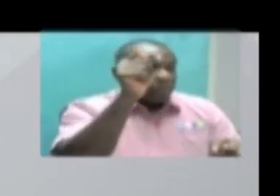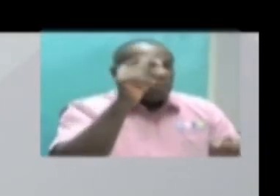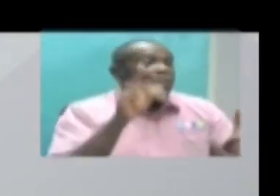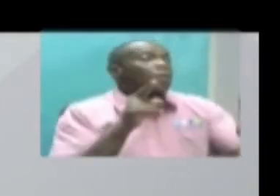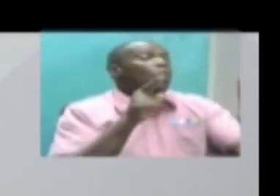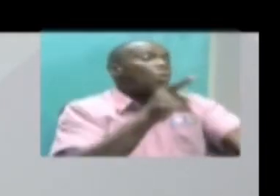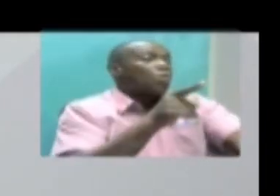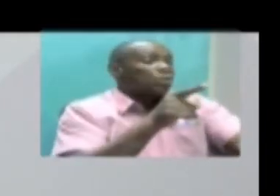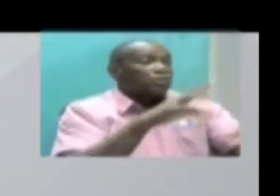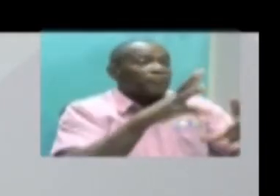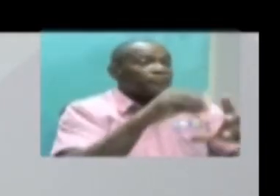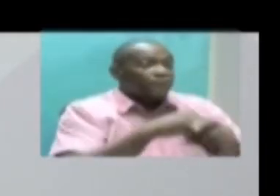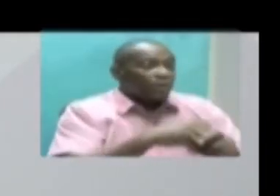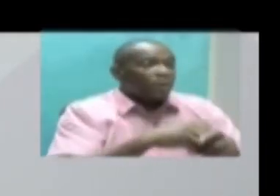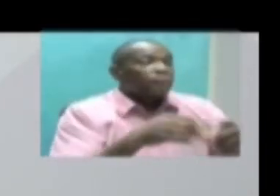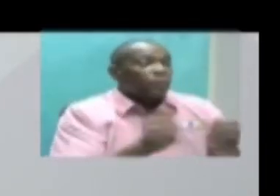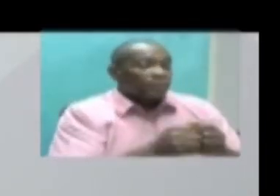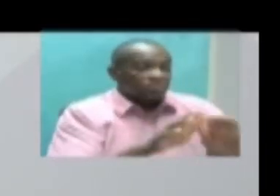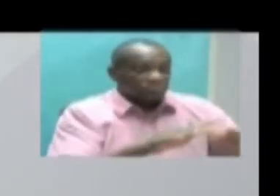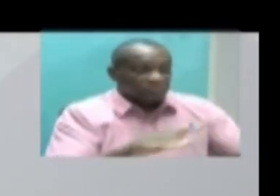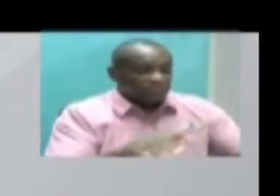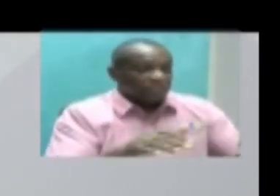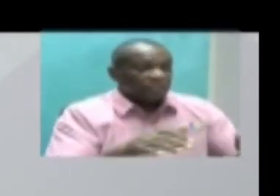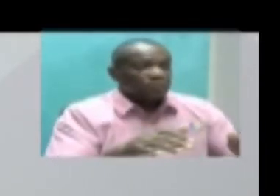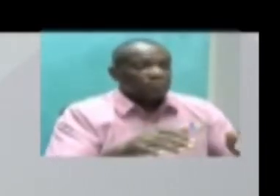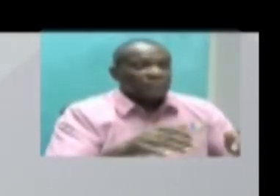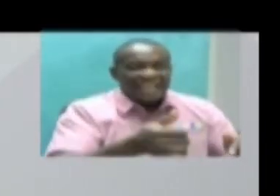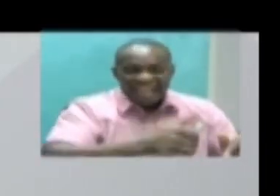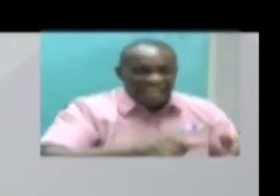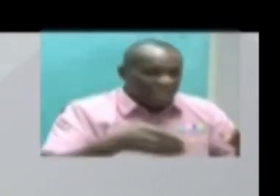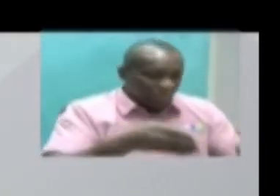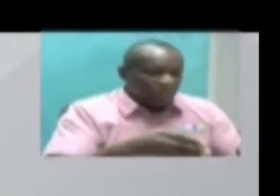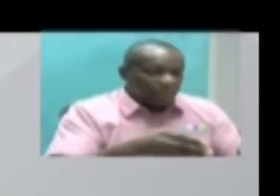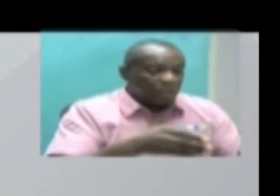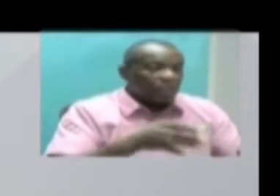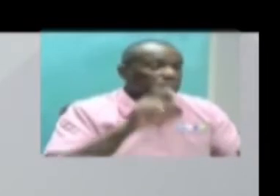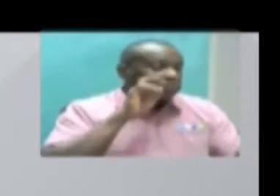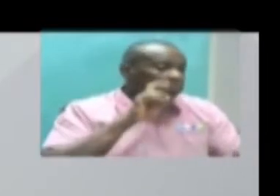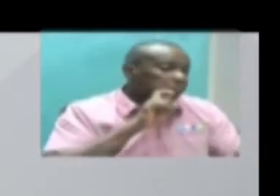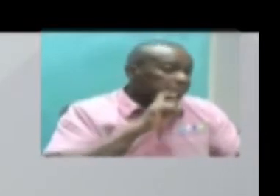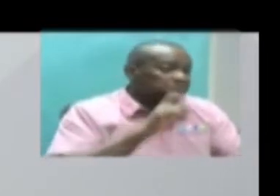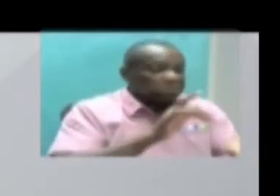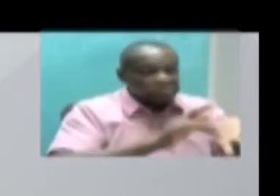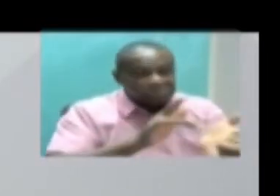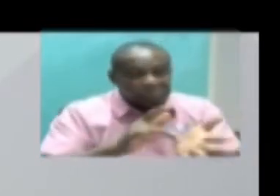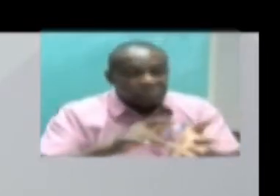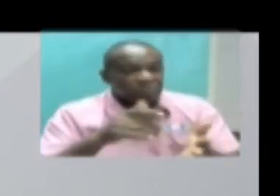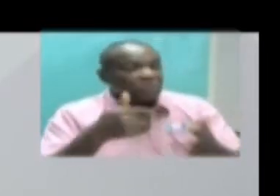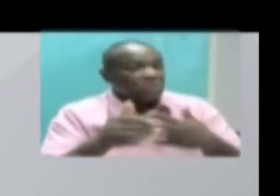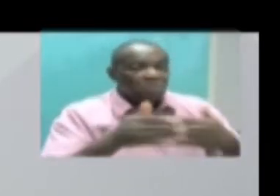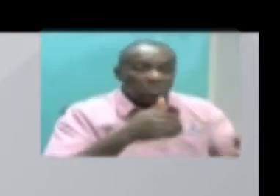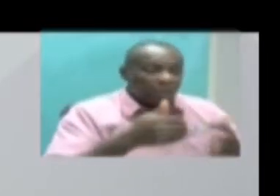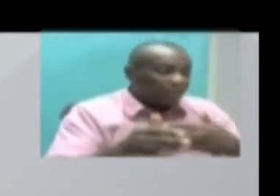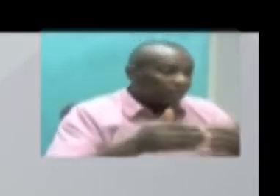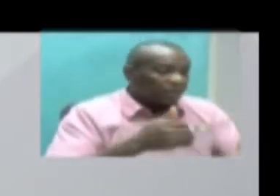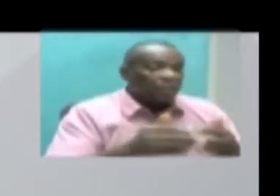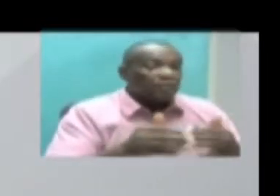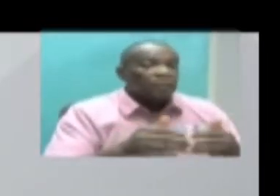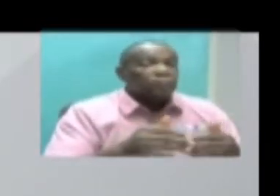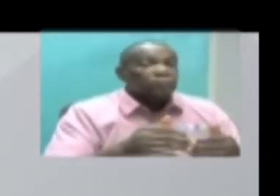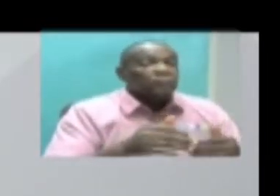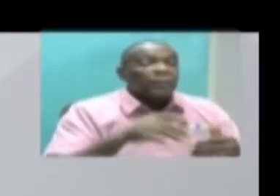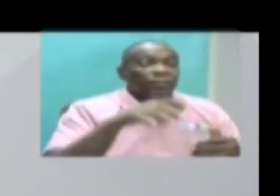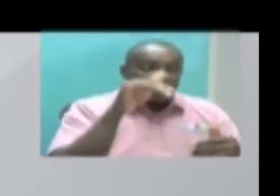anything to or in respect of the child during or after the meeting, which if done in Trinidad and Tobago would constitute